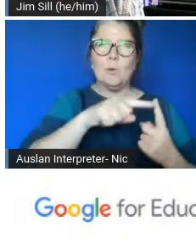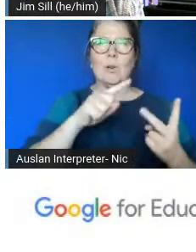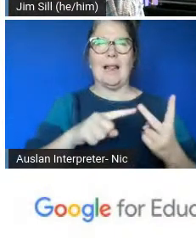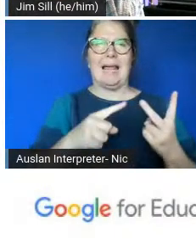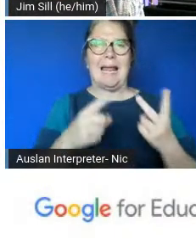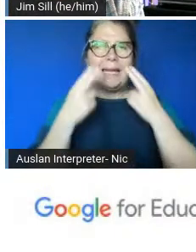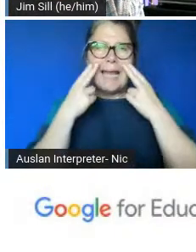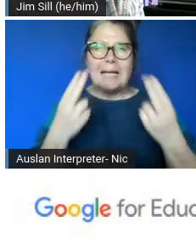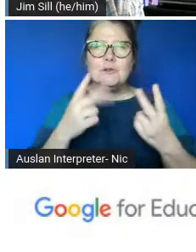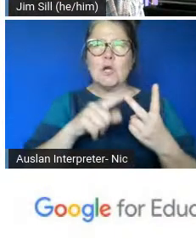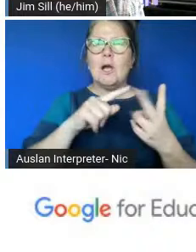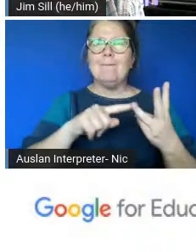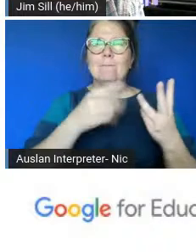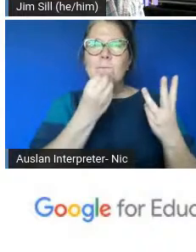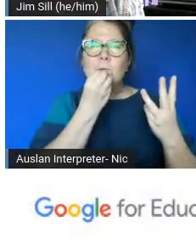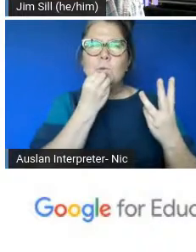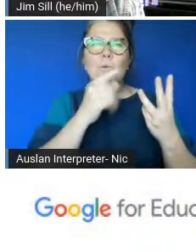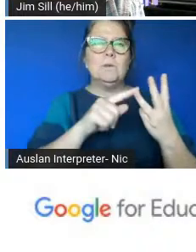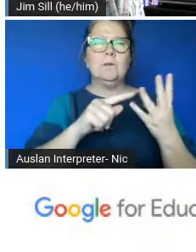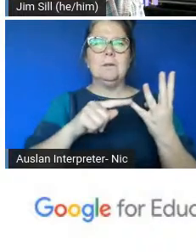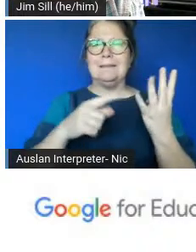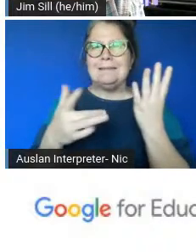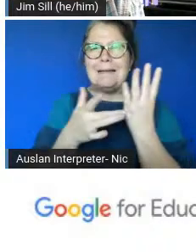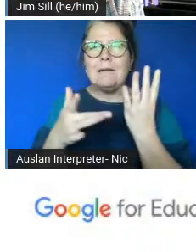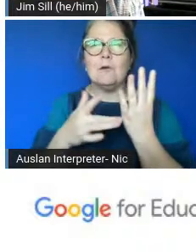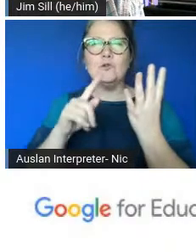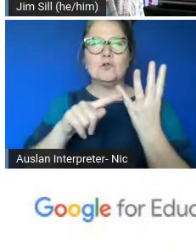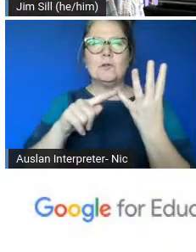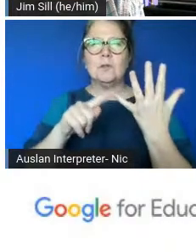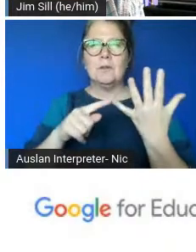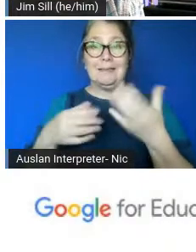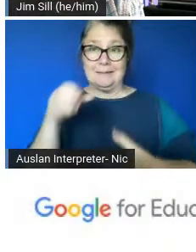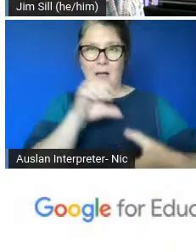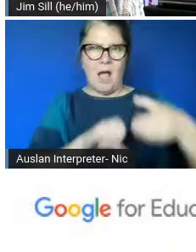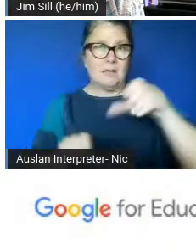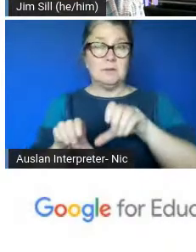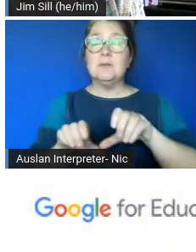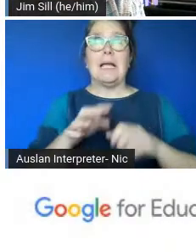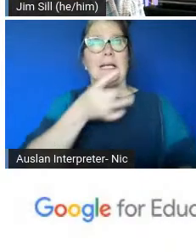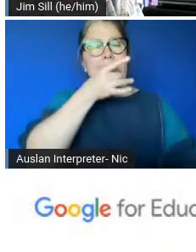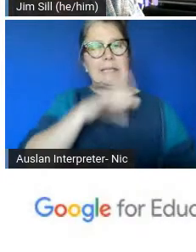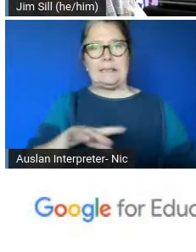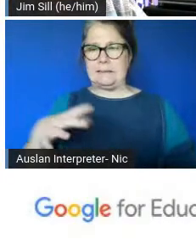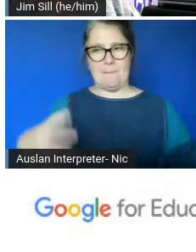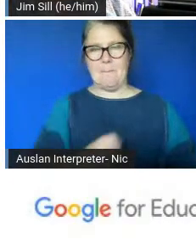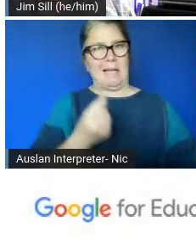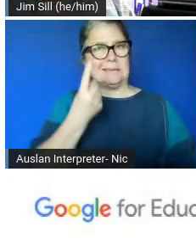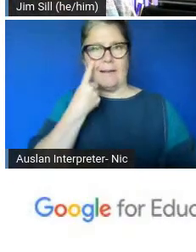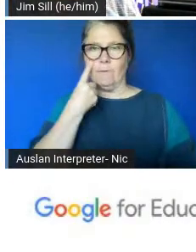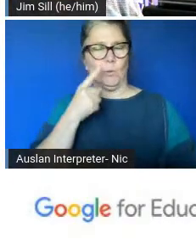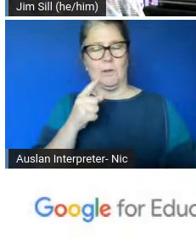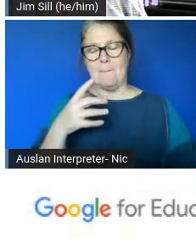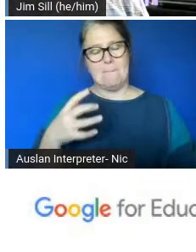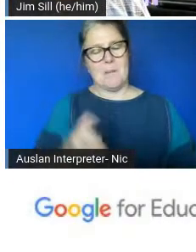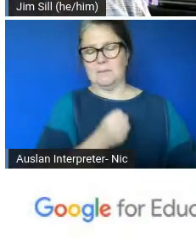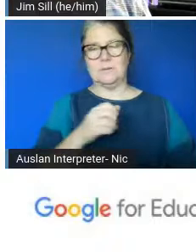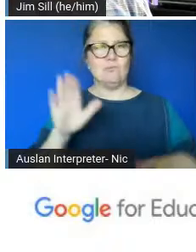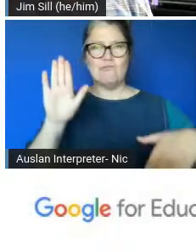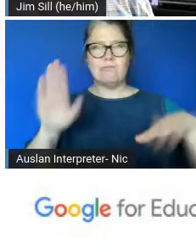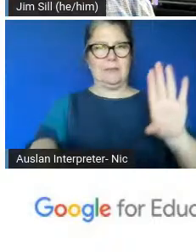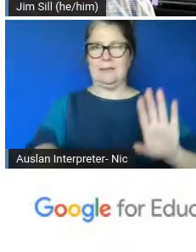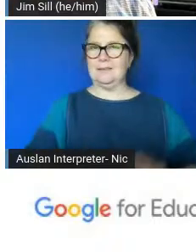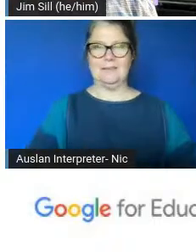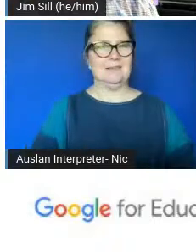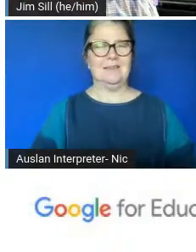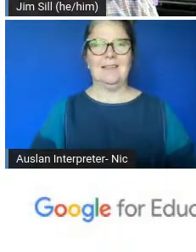technology, science, the kids should see this is just brilliant. So if you want to look at something like, for example,